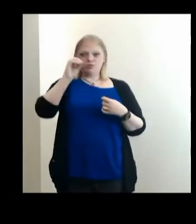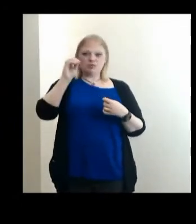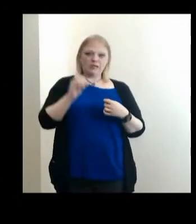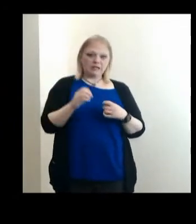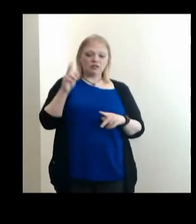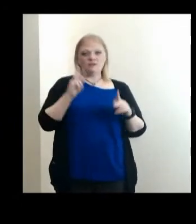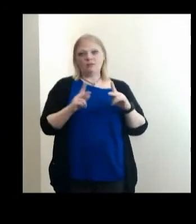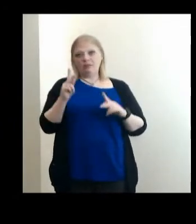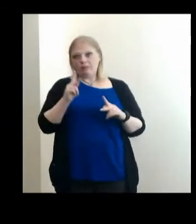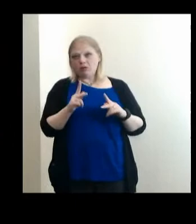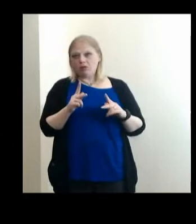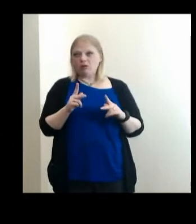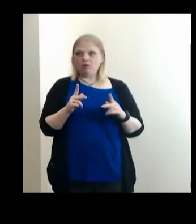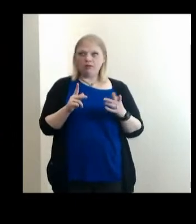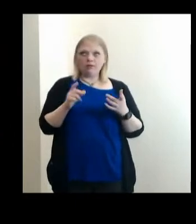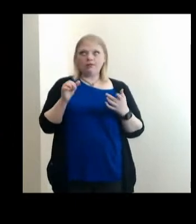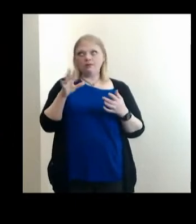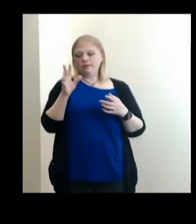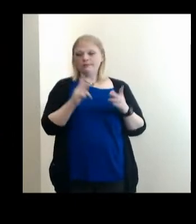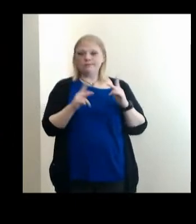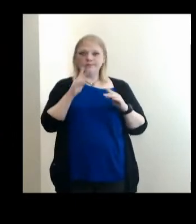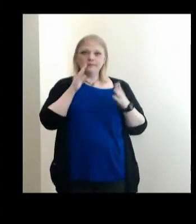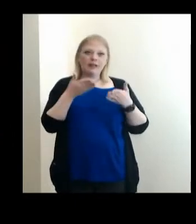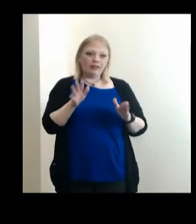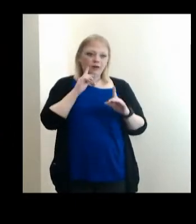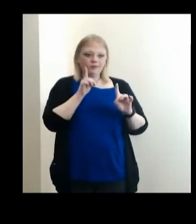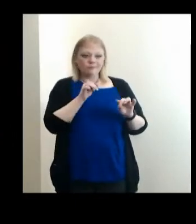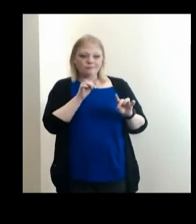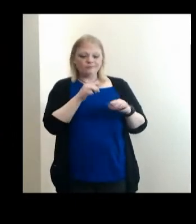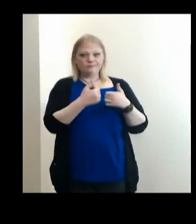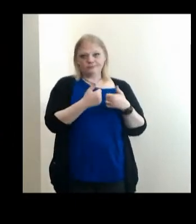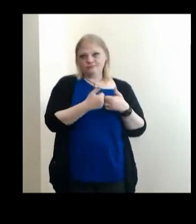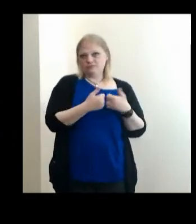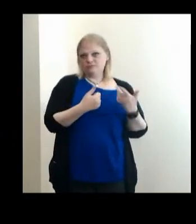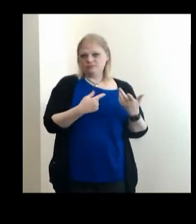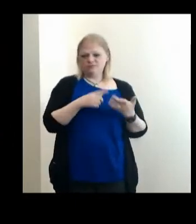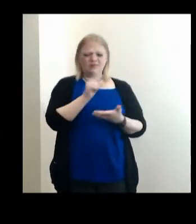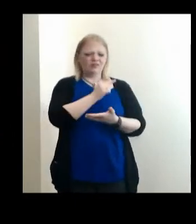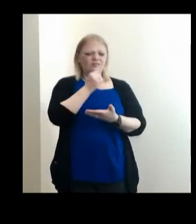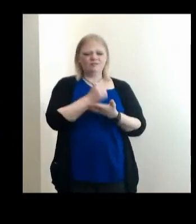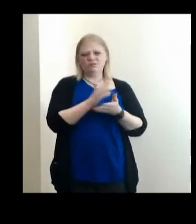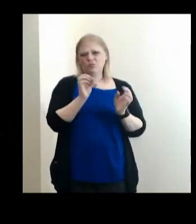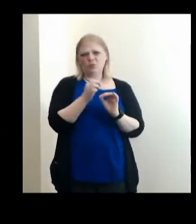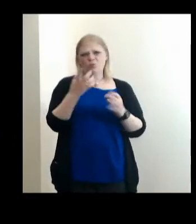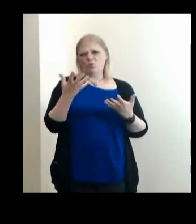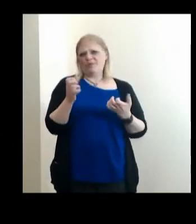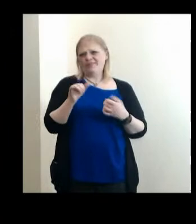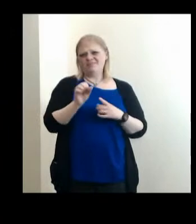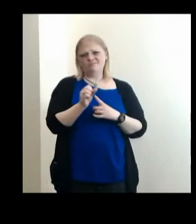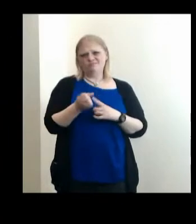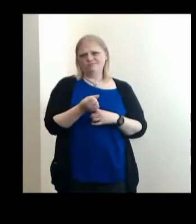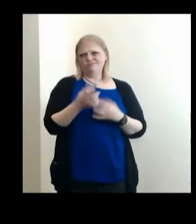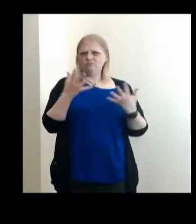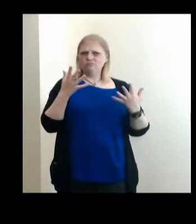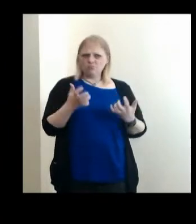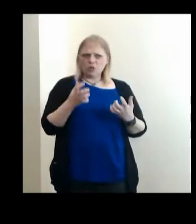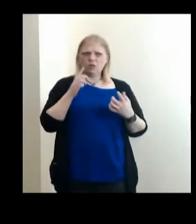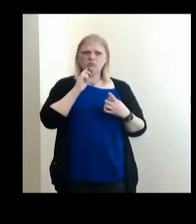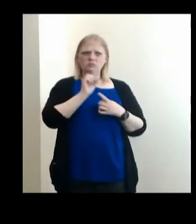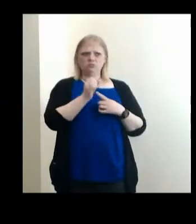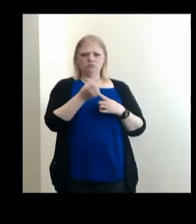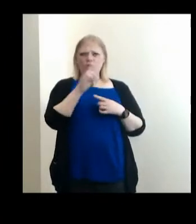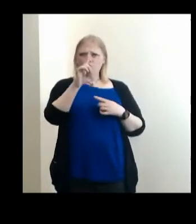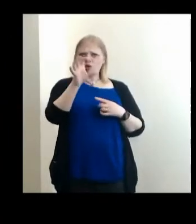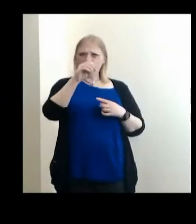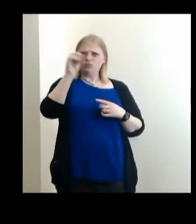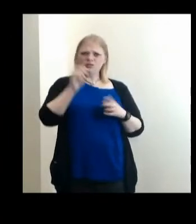the population or the certain number of fans will be able to attend the games. And I guarantee you nobody wants that situation. We want to be in a situation where